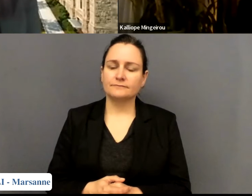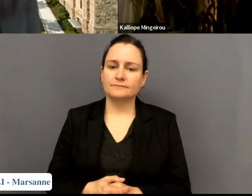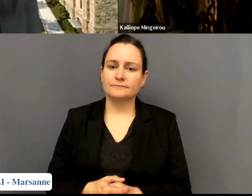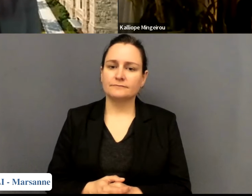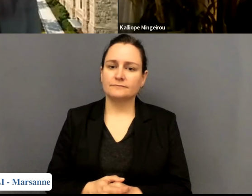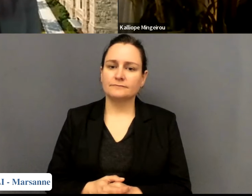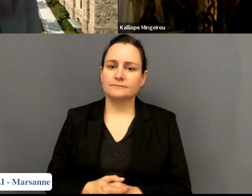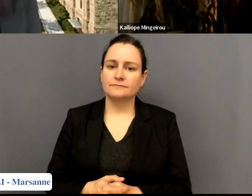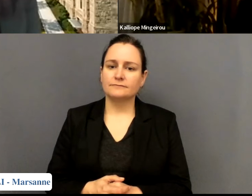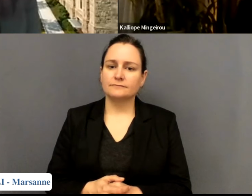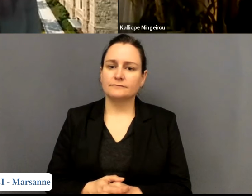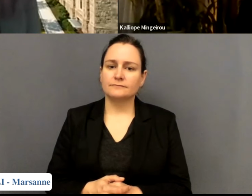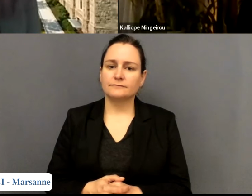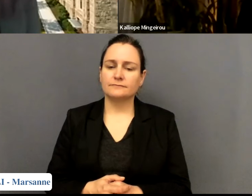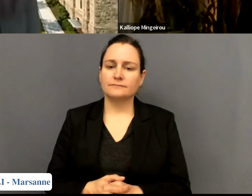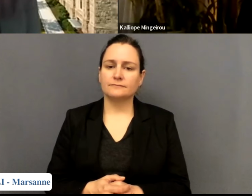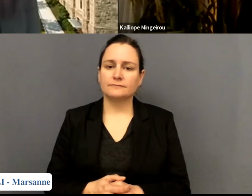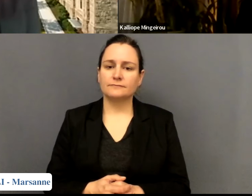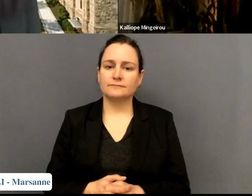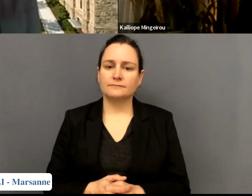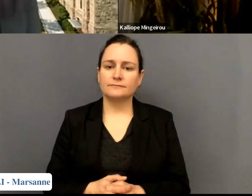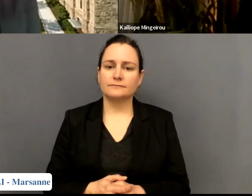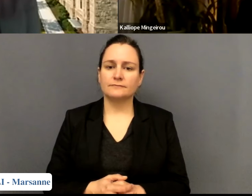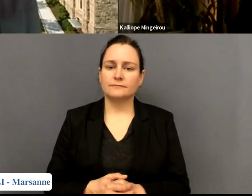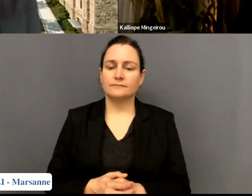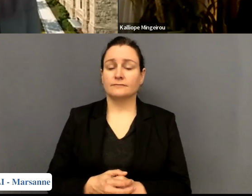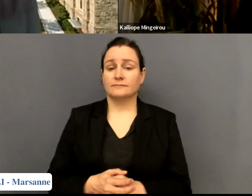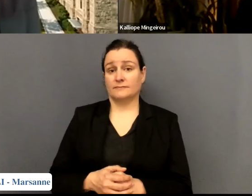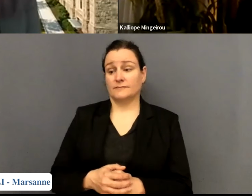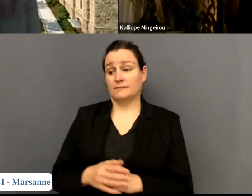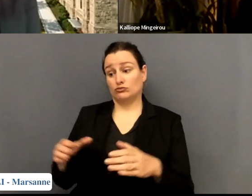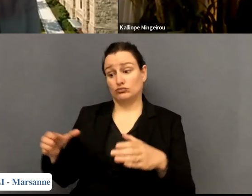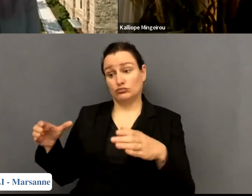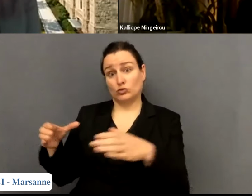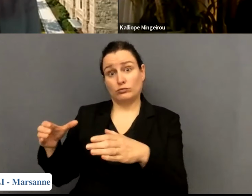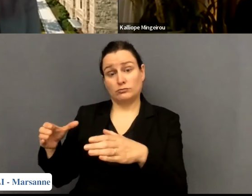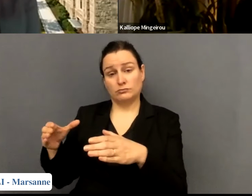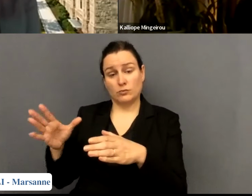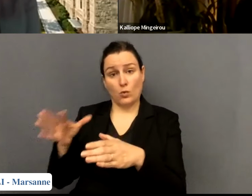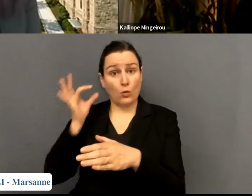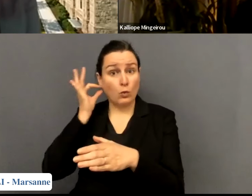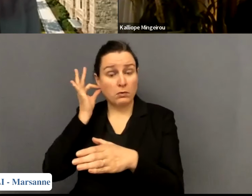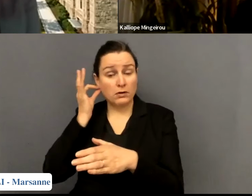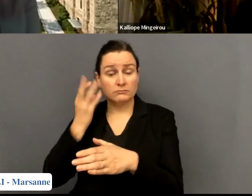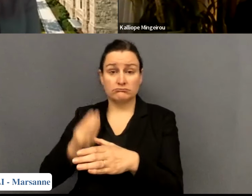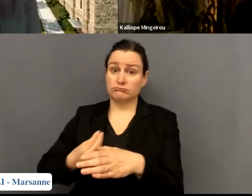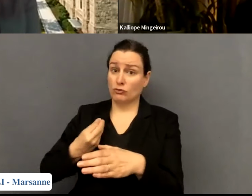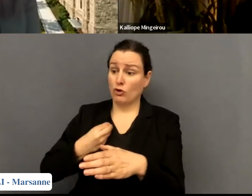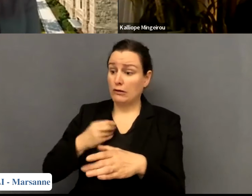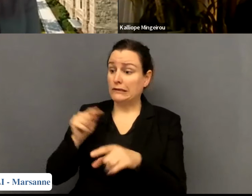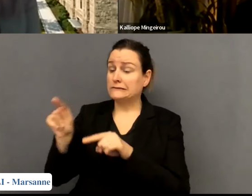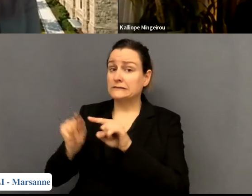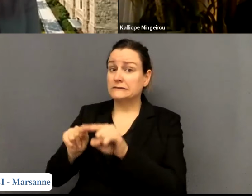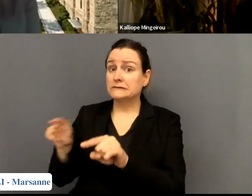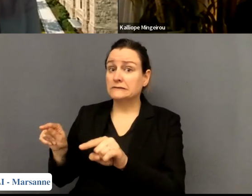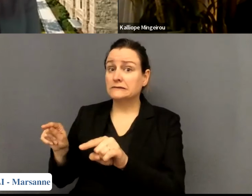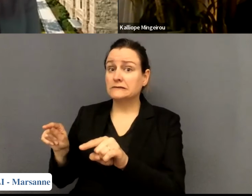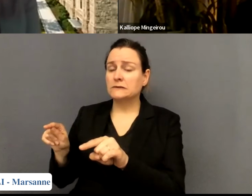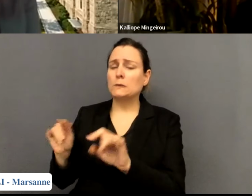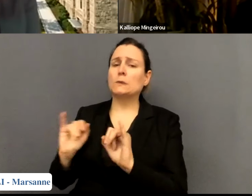how especially marginalized groups of women and girls, they are in need of having access